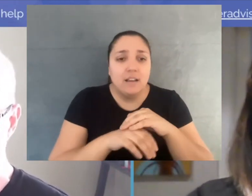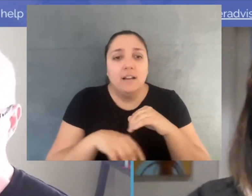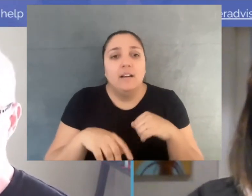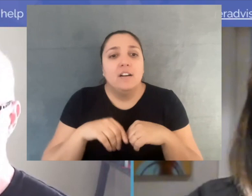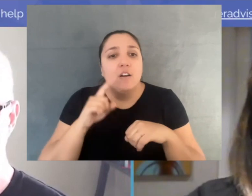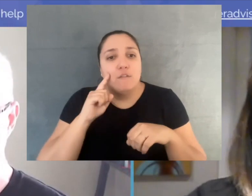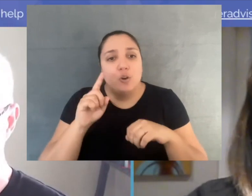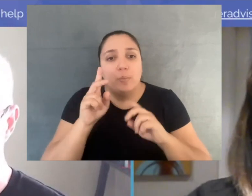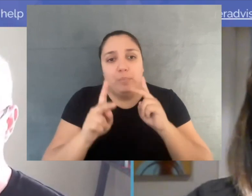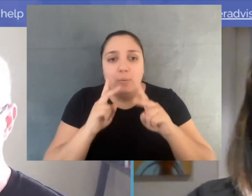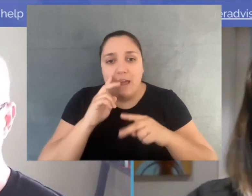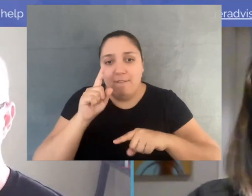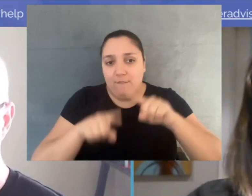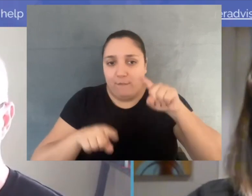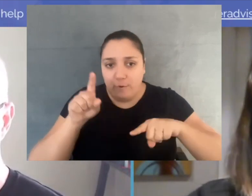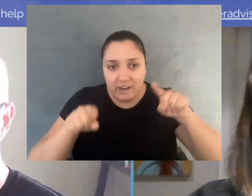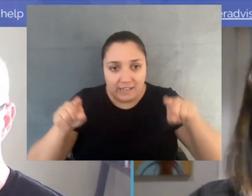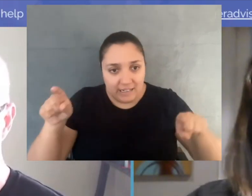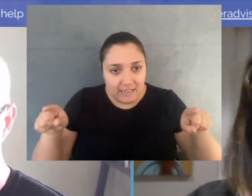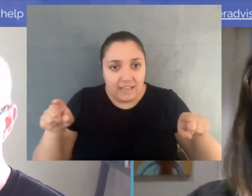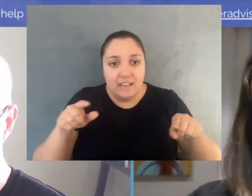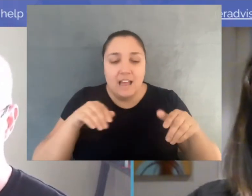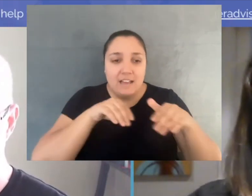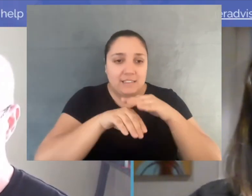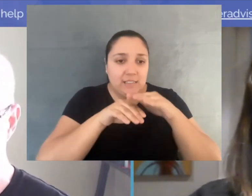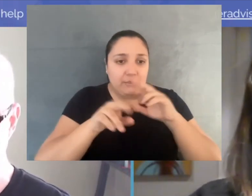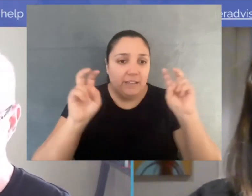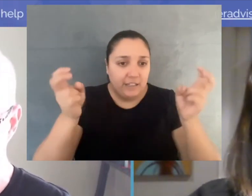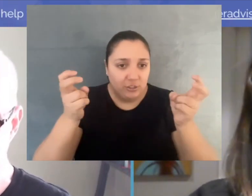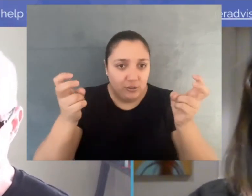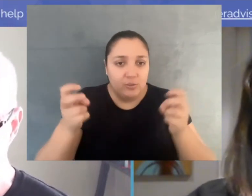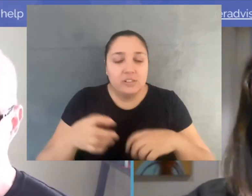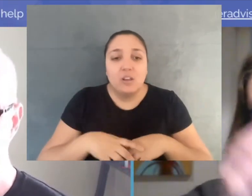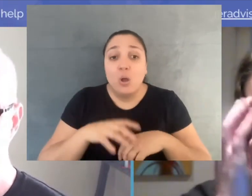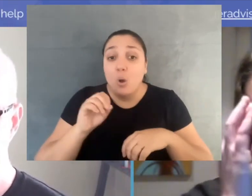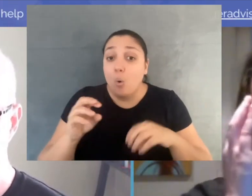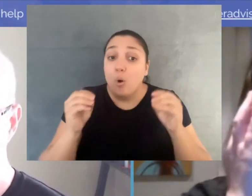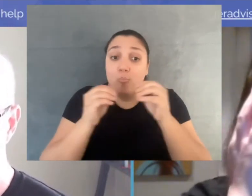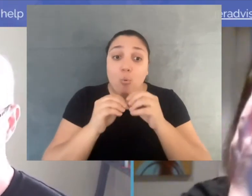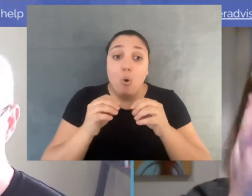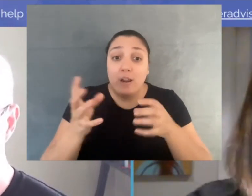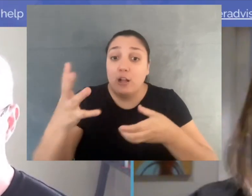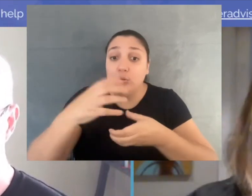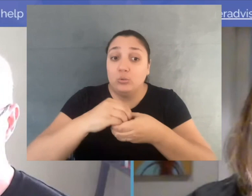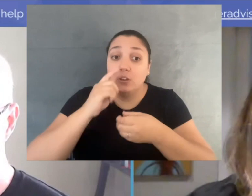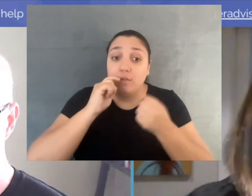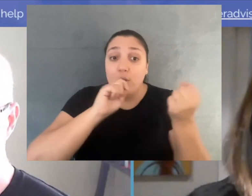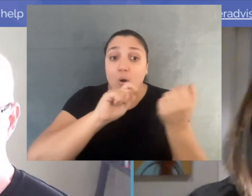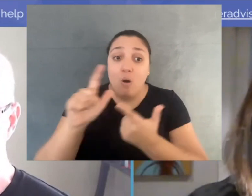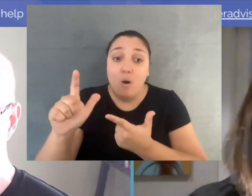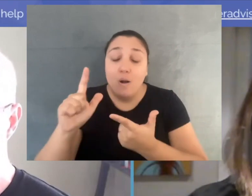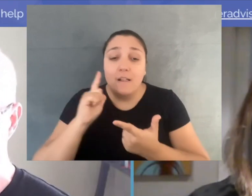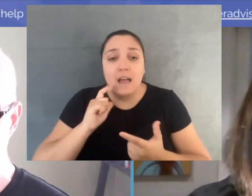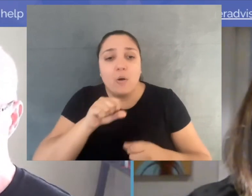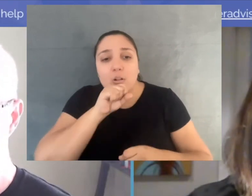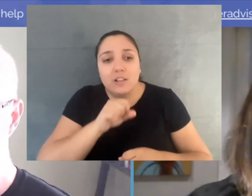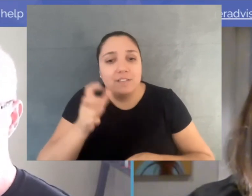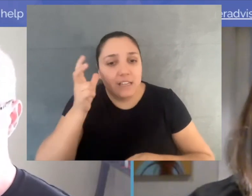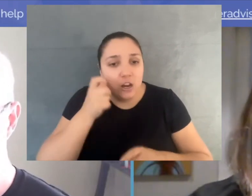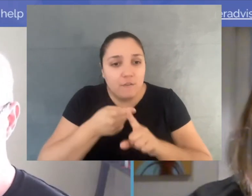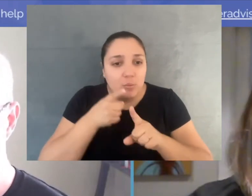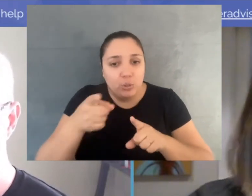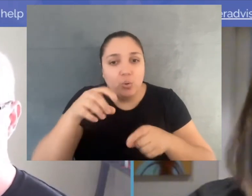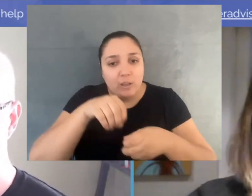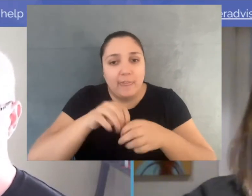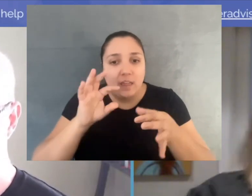for accessibility, for people that have a variety of accessibility issues, or to make it more inclusive